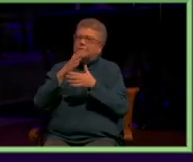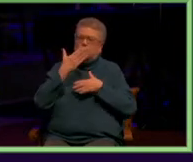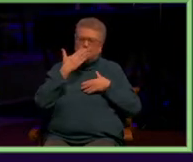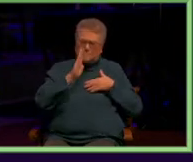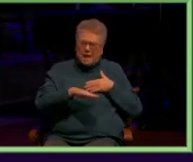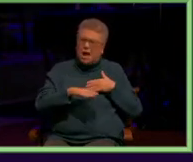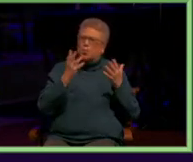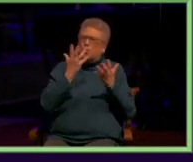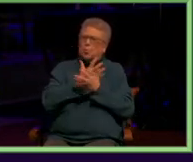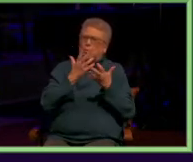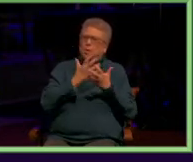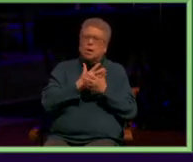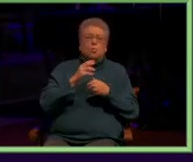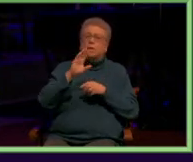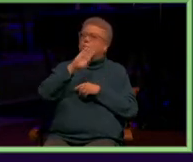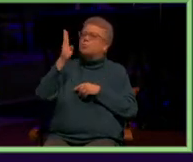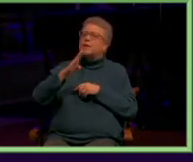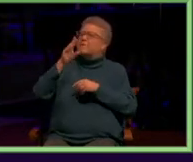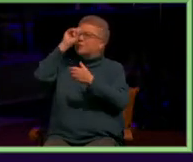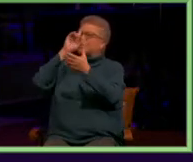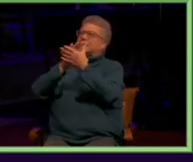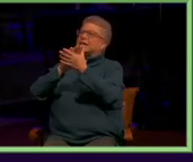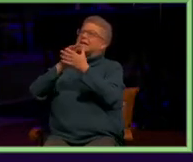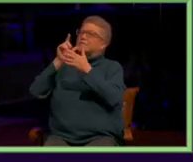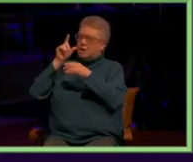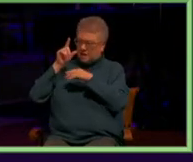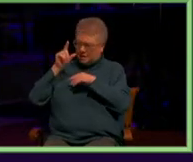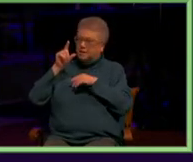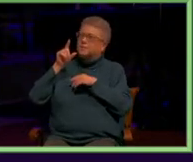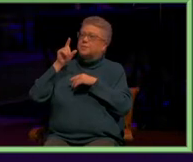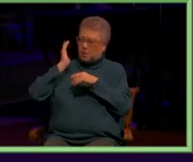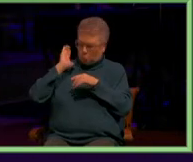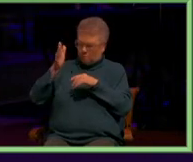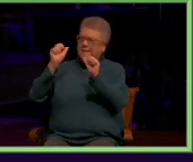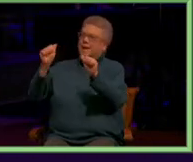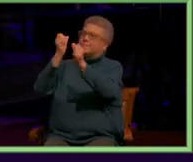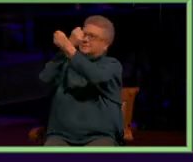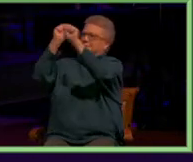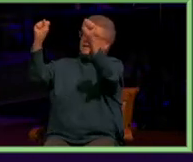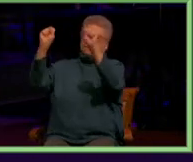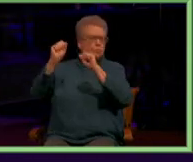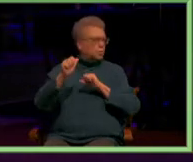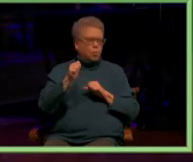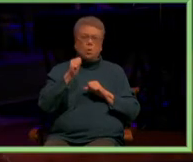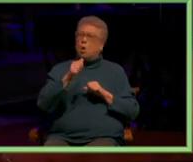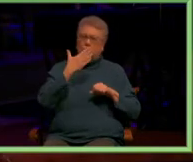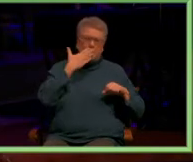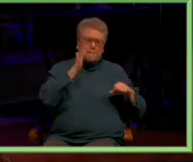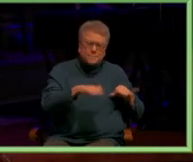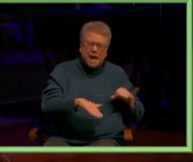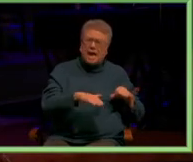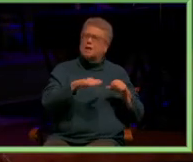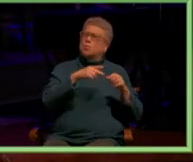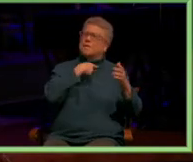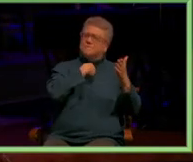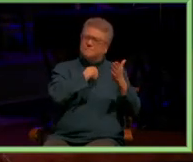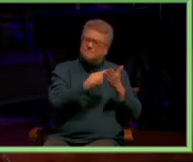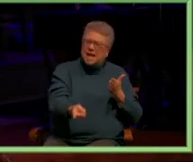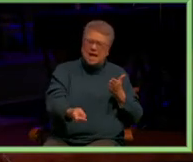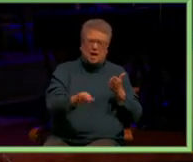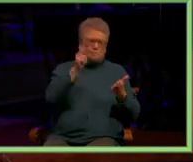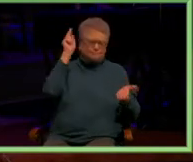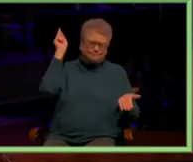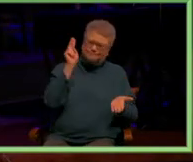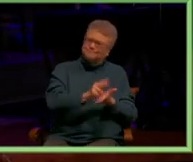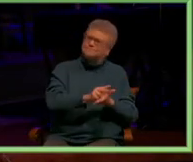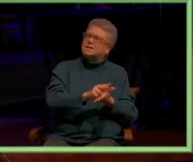we are, we can never believe that he will do for us what he says he will do." We are that bad. We were losing the battle. We were